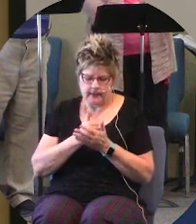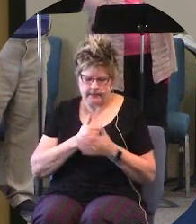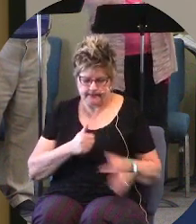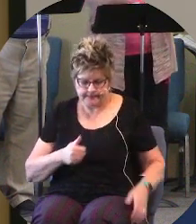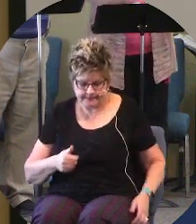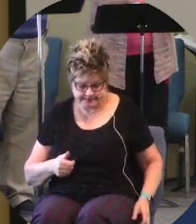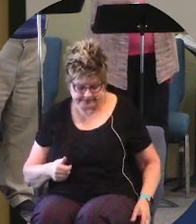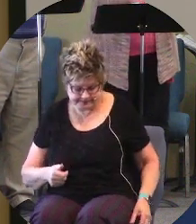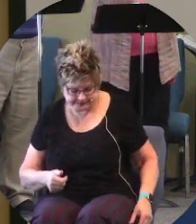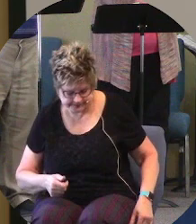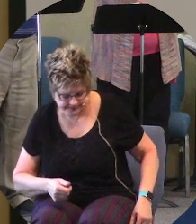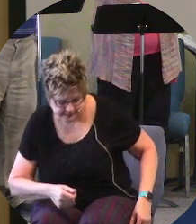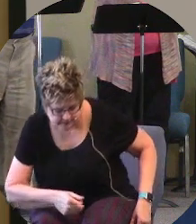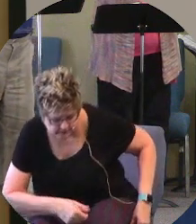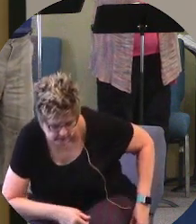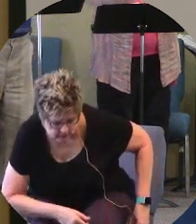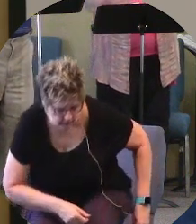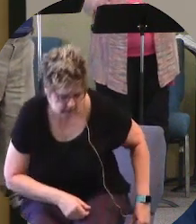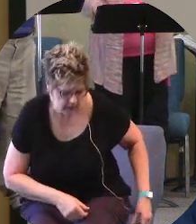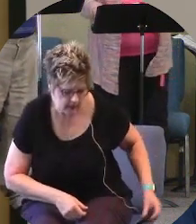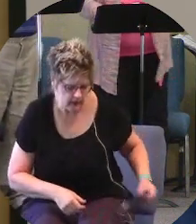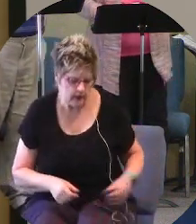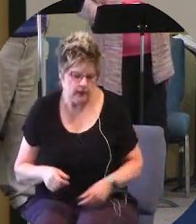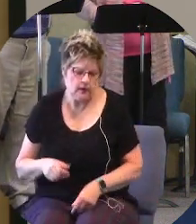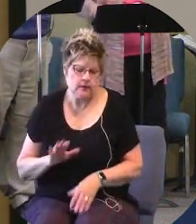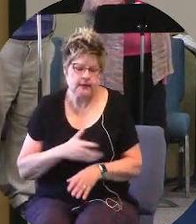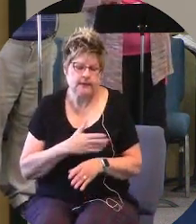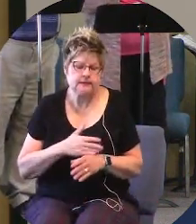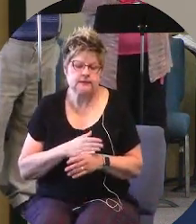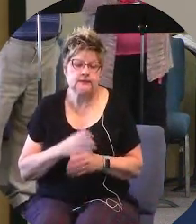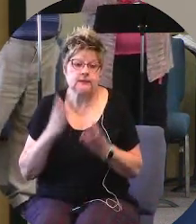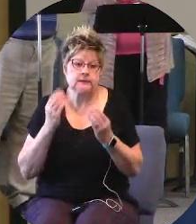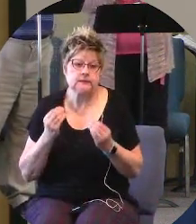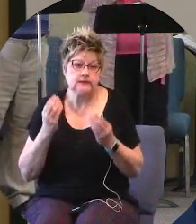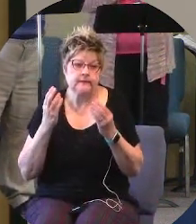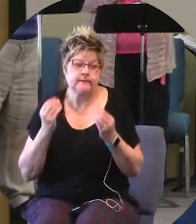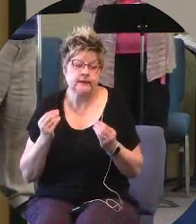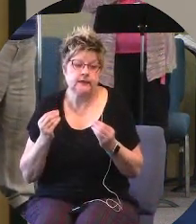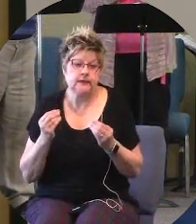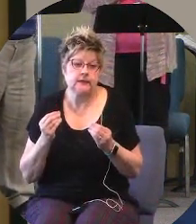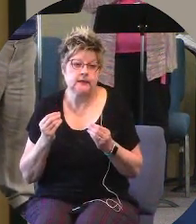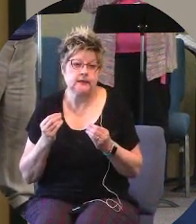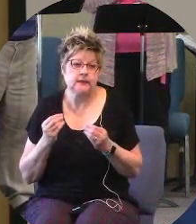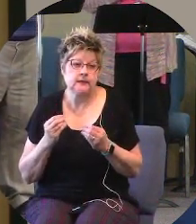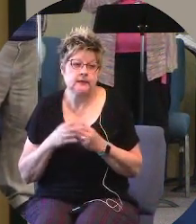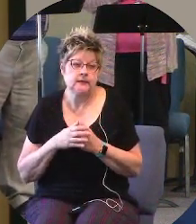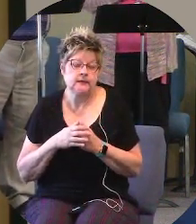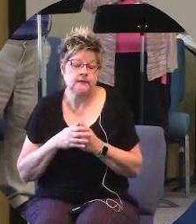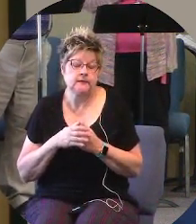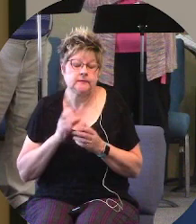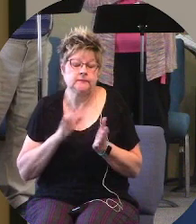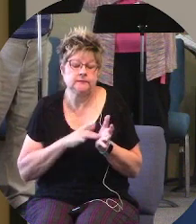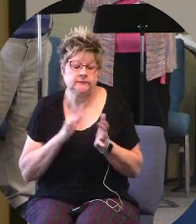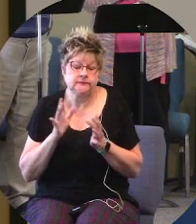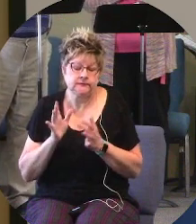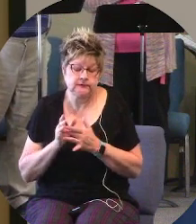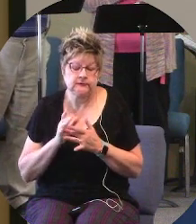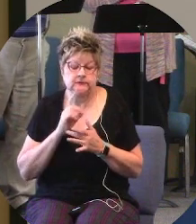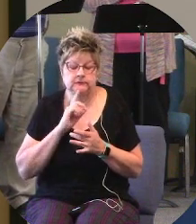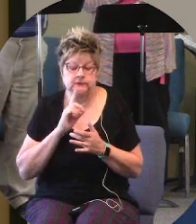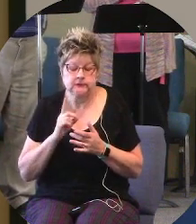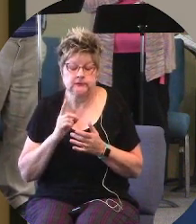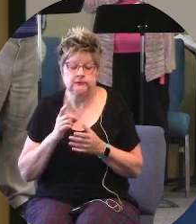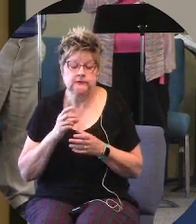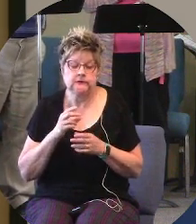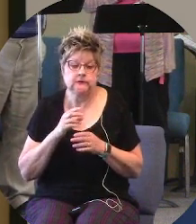Amen. I'm going to ask if you'll stand. We're going to sing softly and tenderly, Jesus is Calling. I don't know what you need to do this